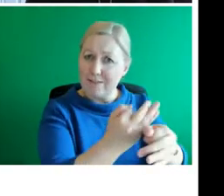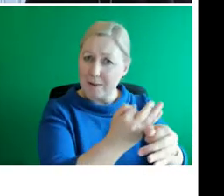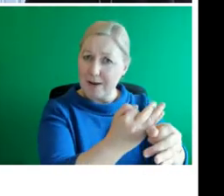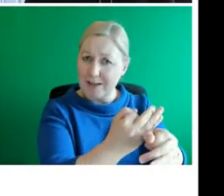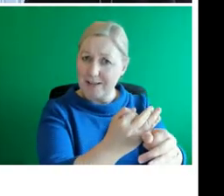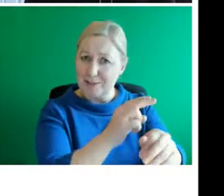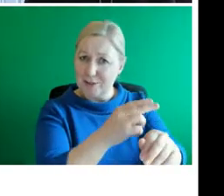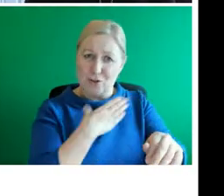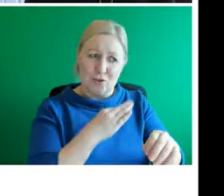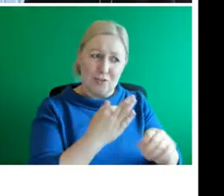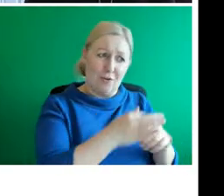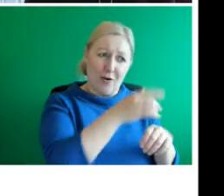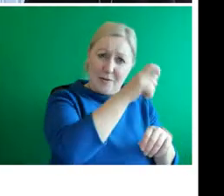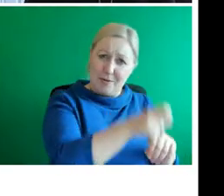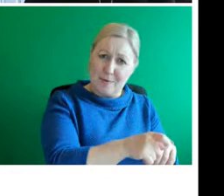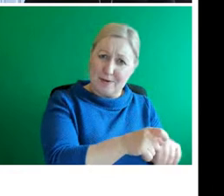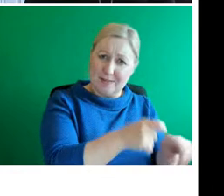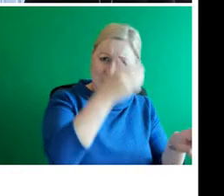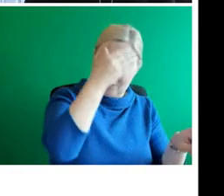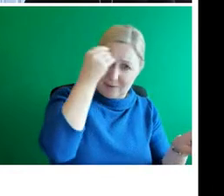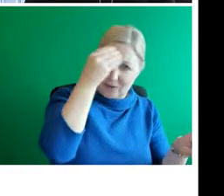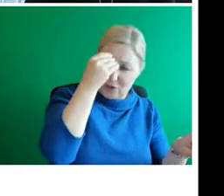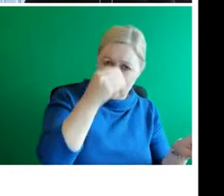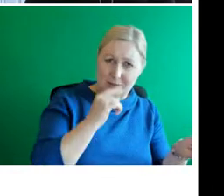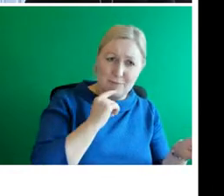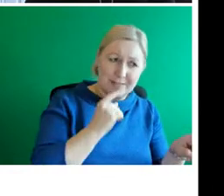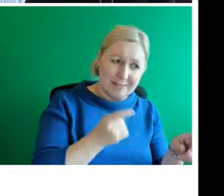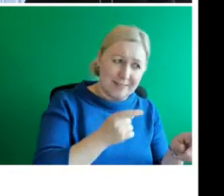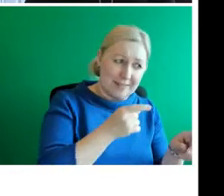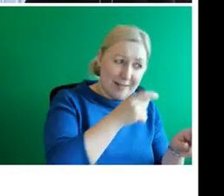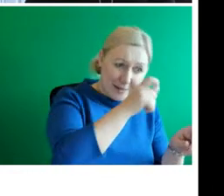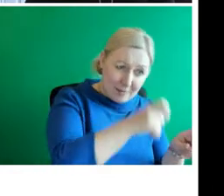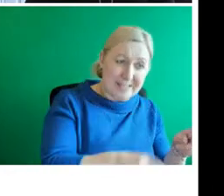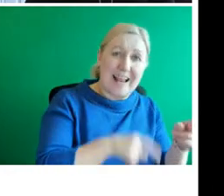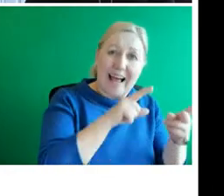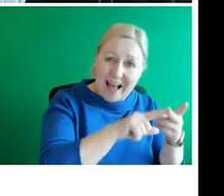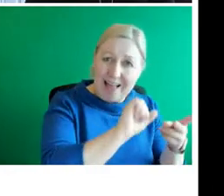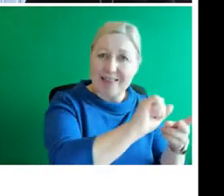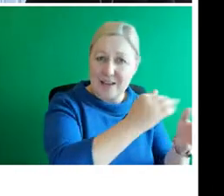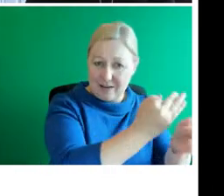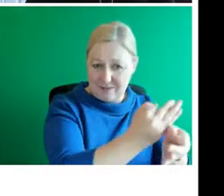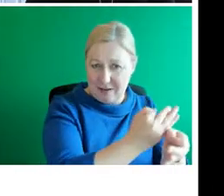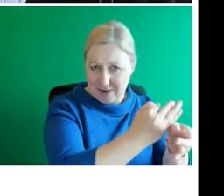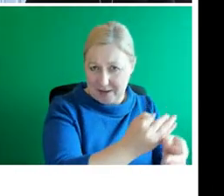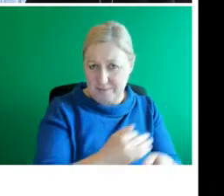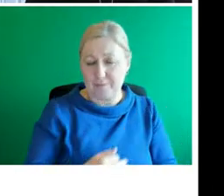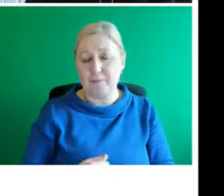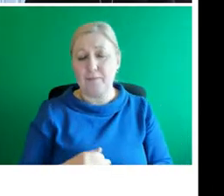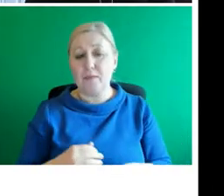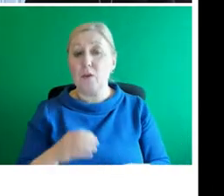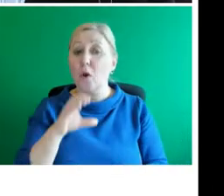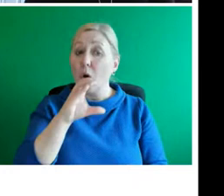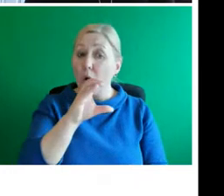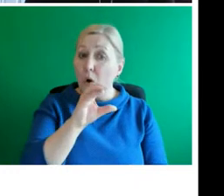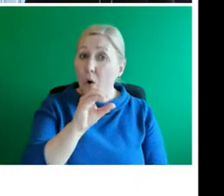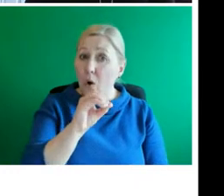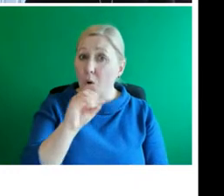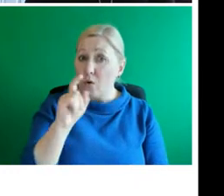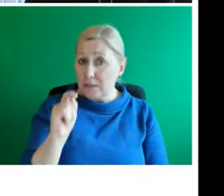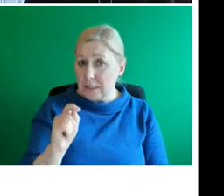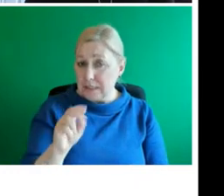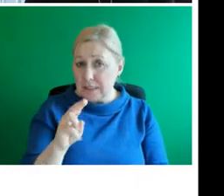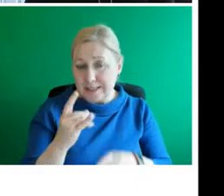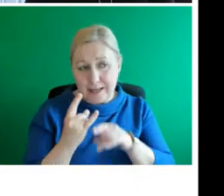family members. Occupational therapy then would have a huge role around safety assessments in the home, looking